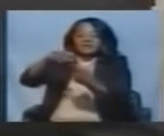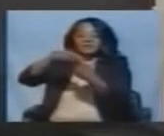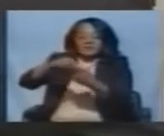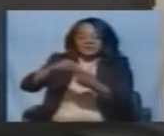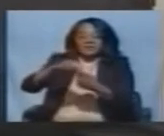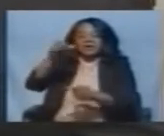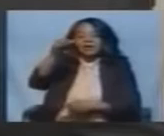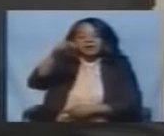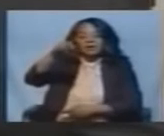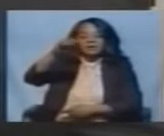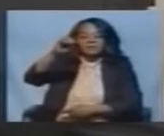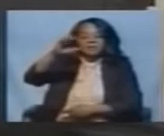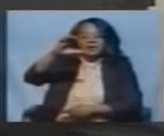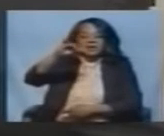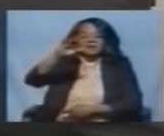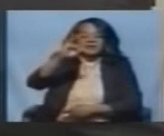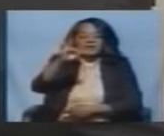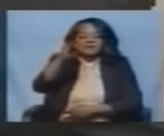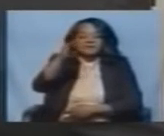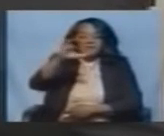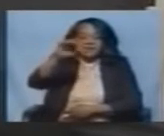a particular supplier. I can give you,